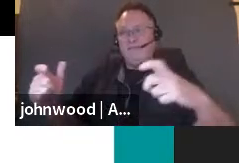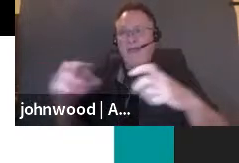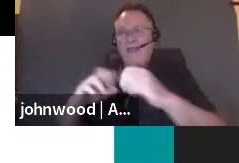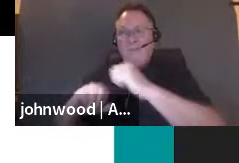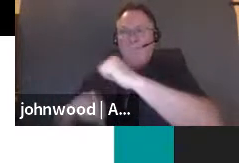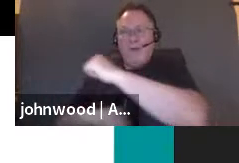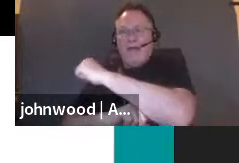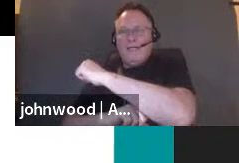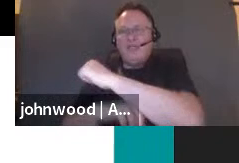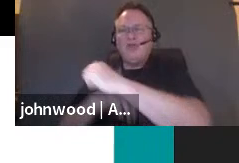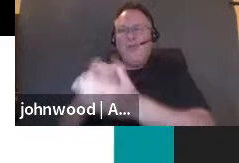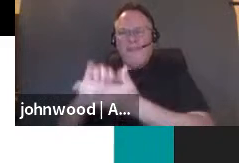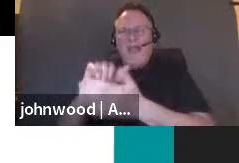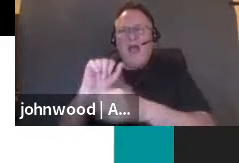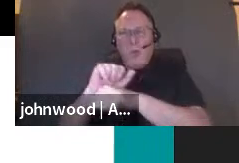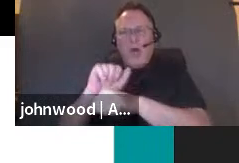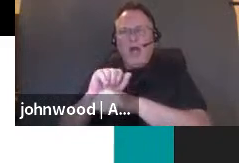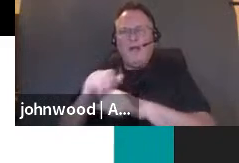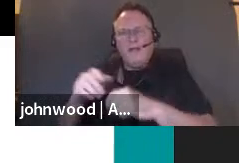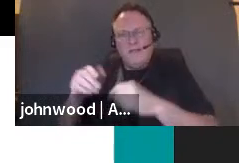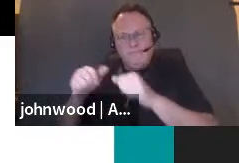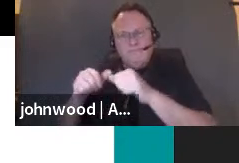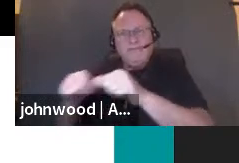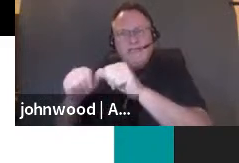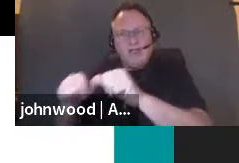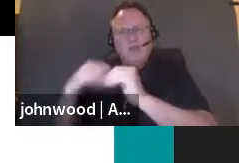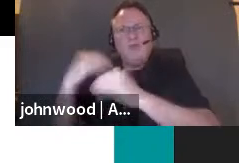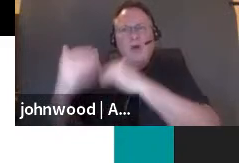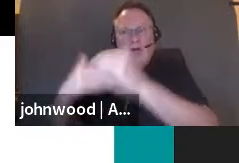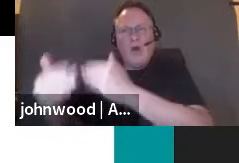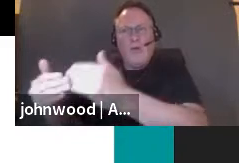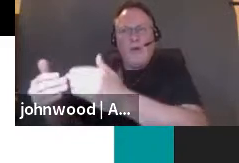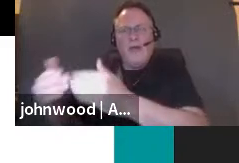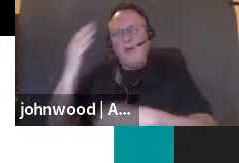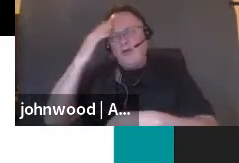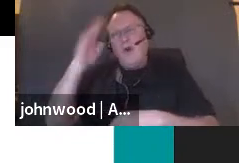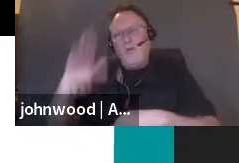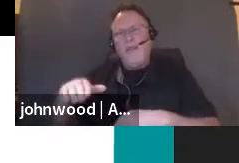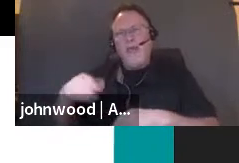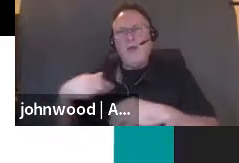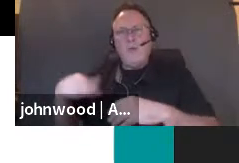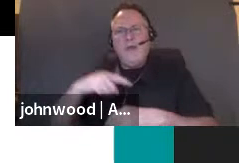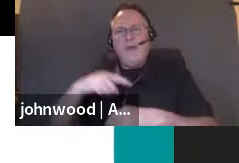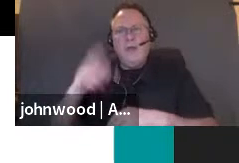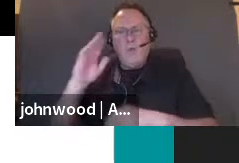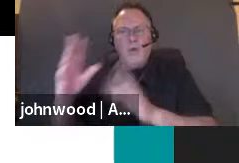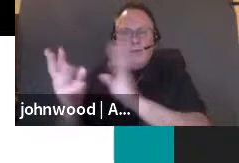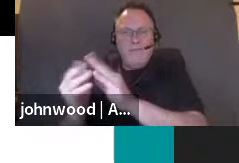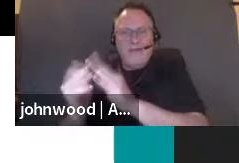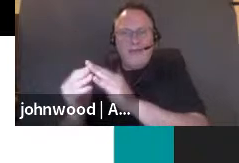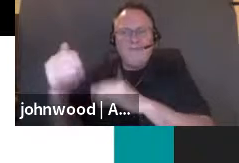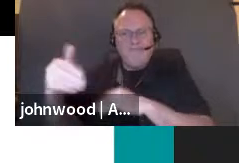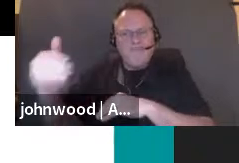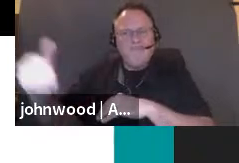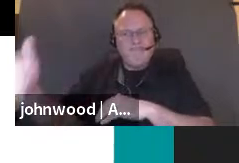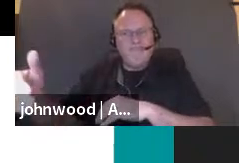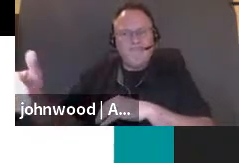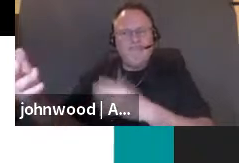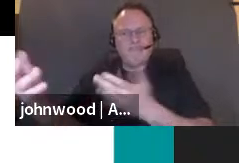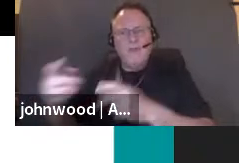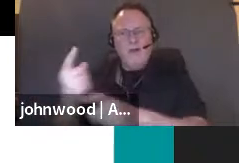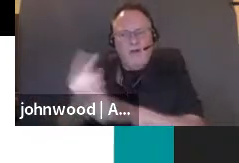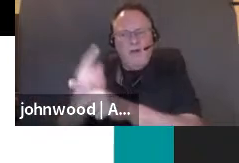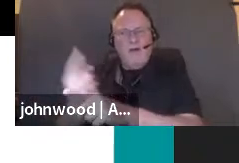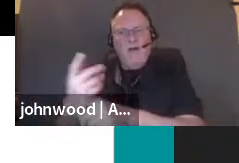that work is still ongoing. And, we know that we're meeting quite frequently with the Coast Guard, and we want to make sure